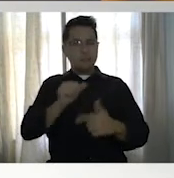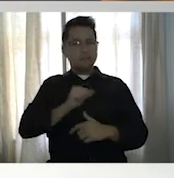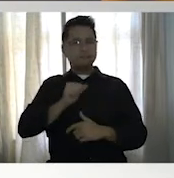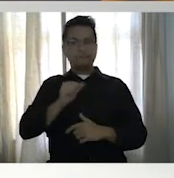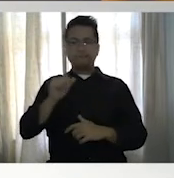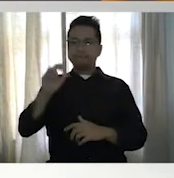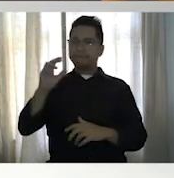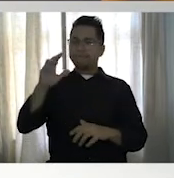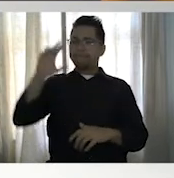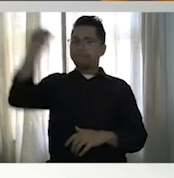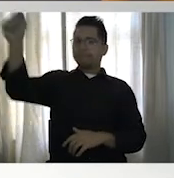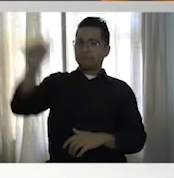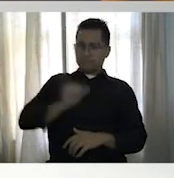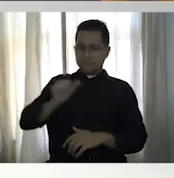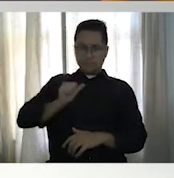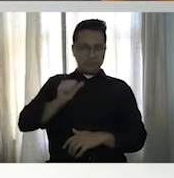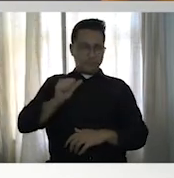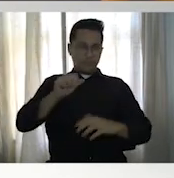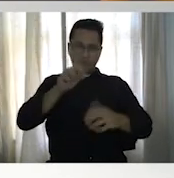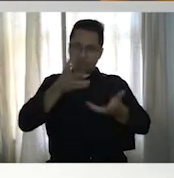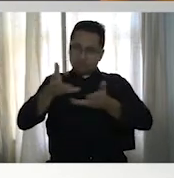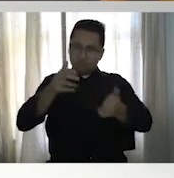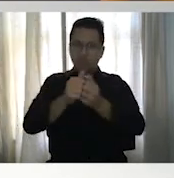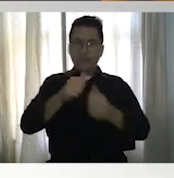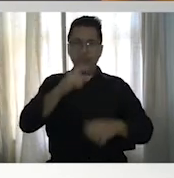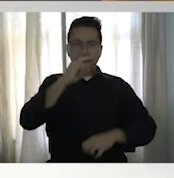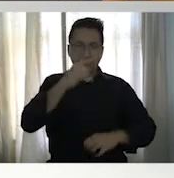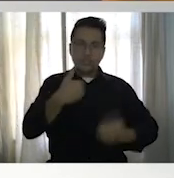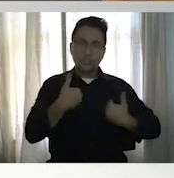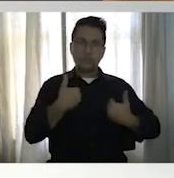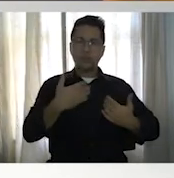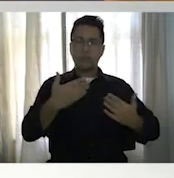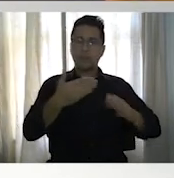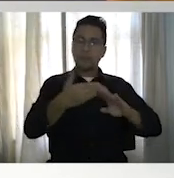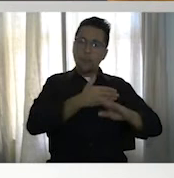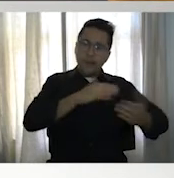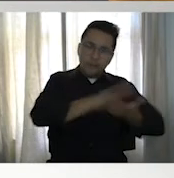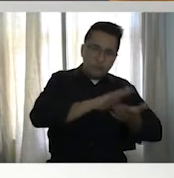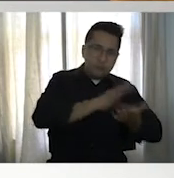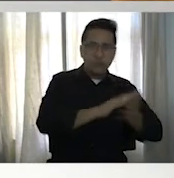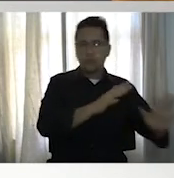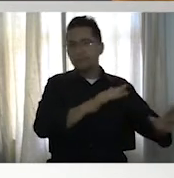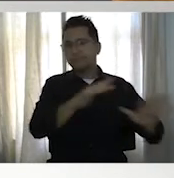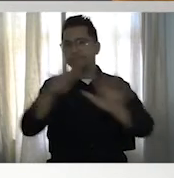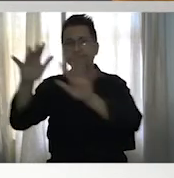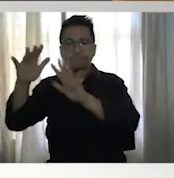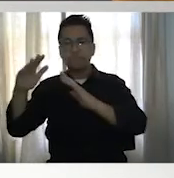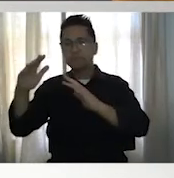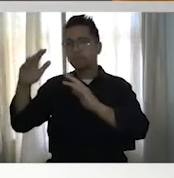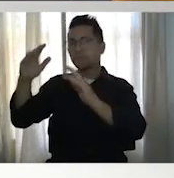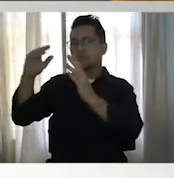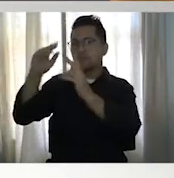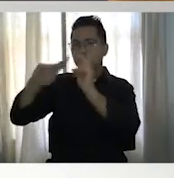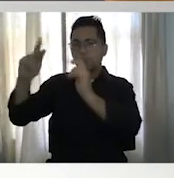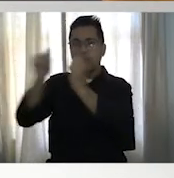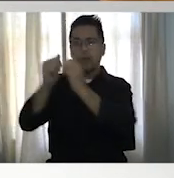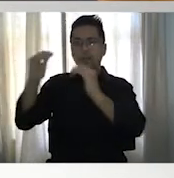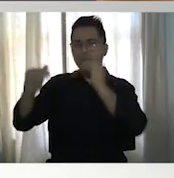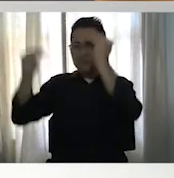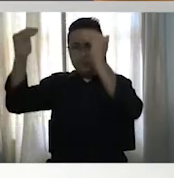with children from preschool all the way through young adult and adult. With a variety of communication